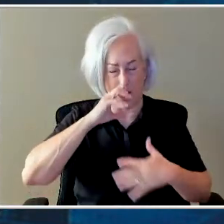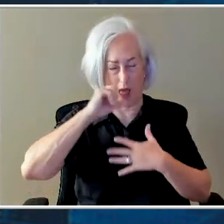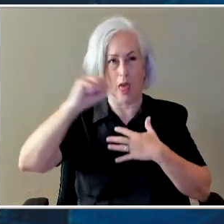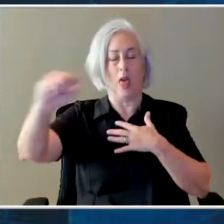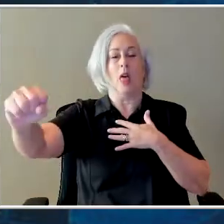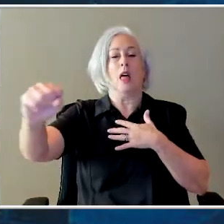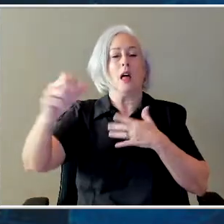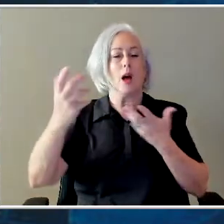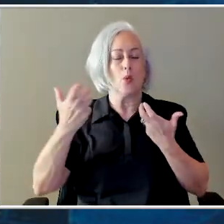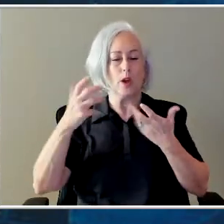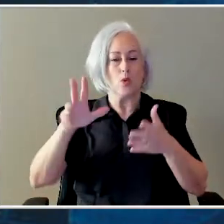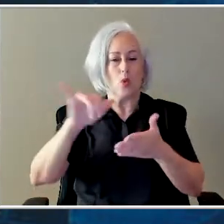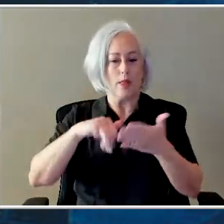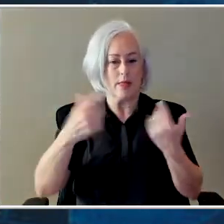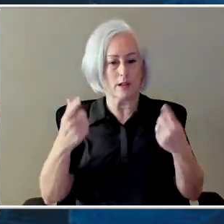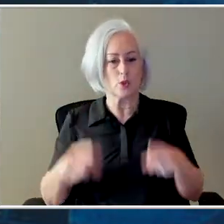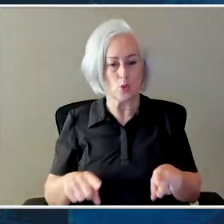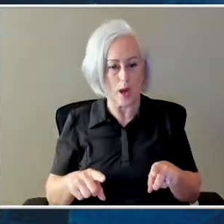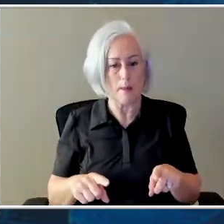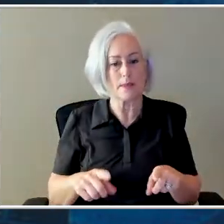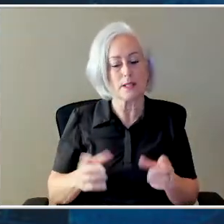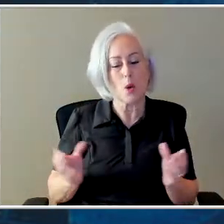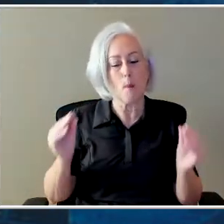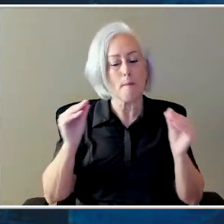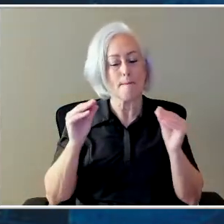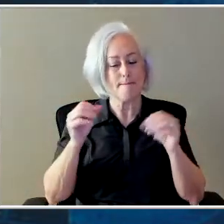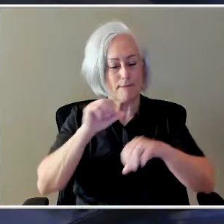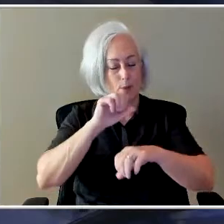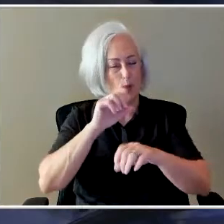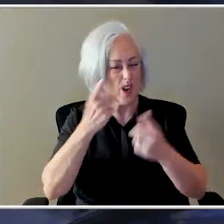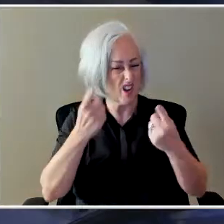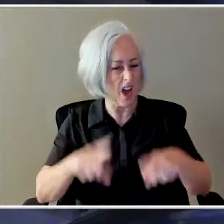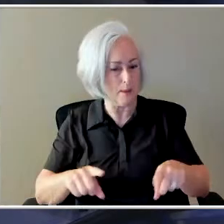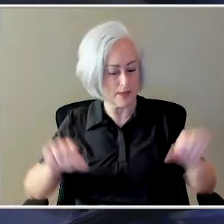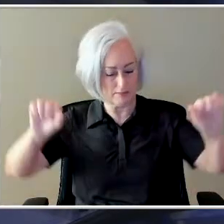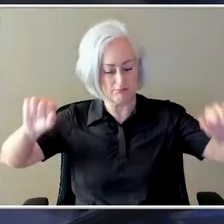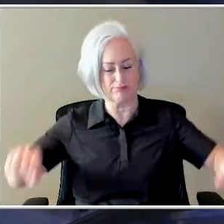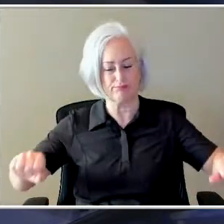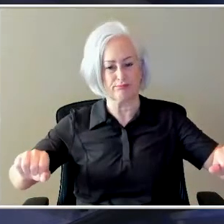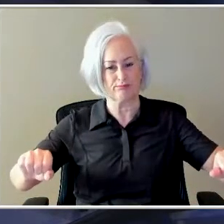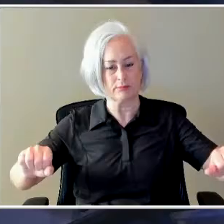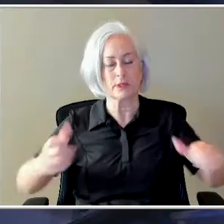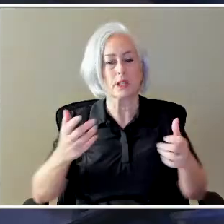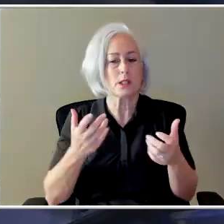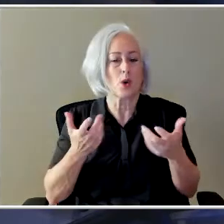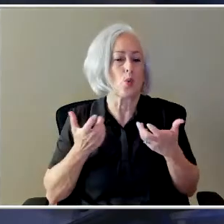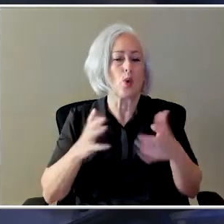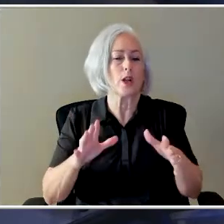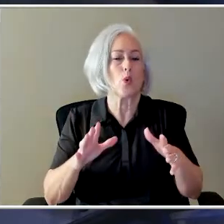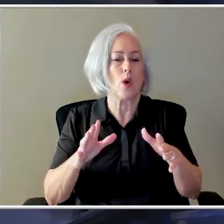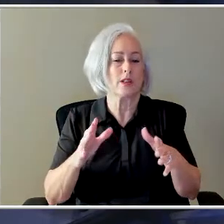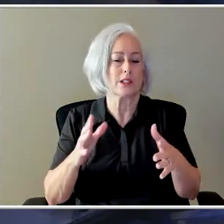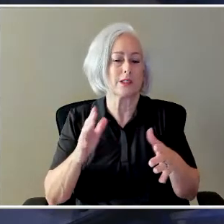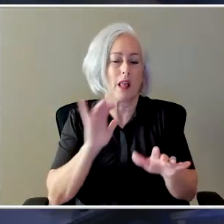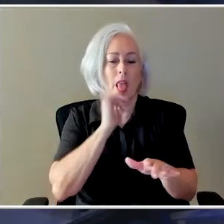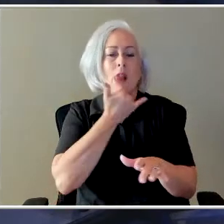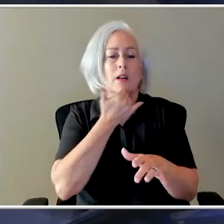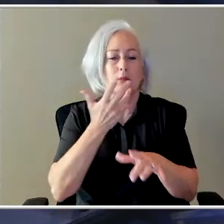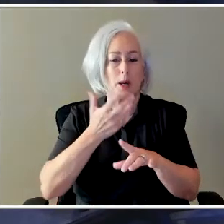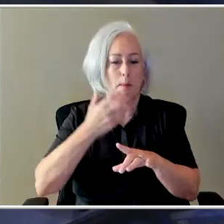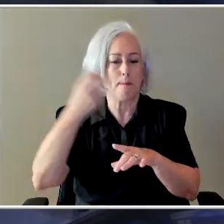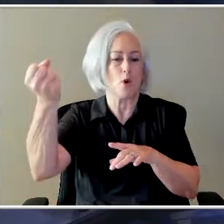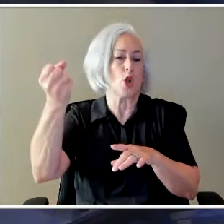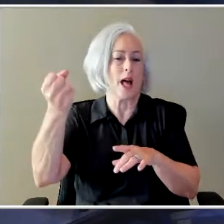of thing. And so it's just for more safety than anything for the patient. So. And then he wasn't moving much, so we think of bed sores. How do you